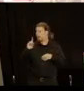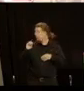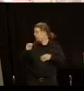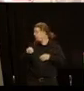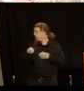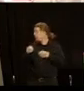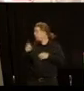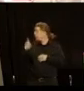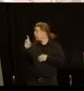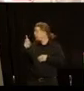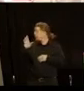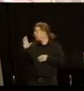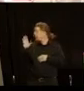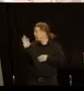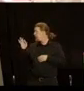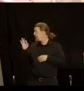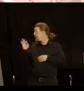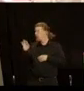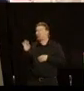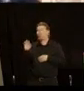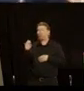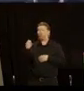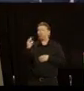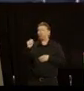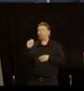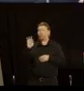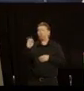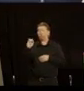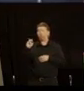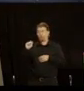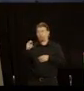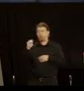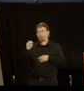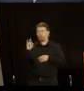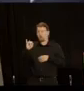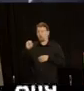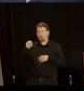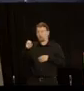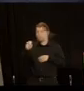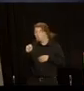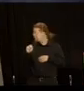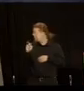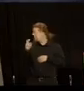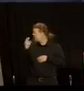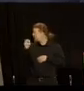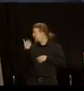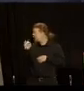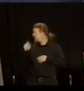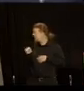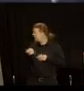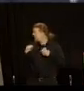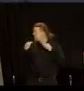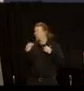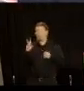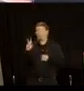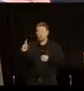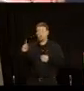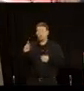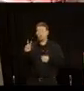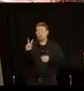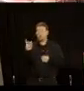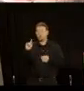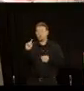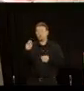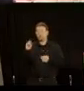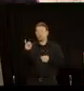Department of Children and Families, Secretary Siobhan Harris. Vocational Rehabilitation, Victoria